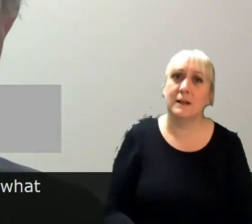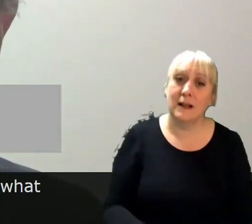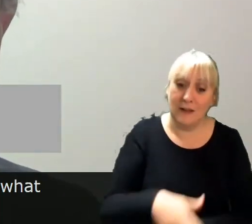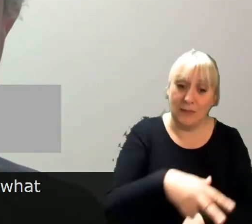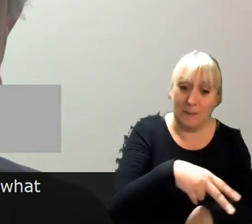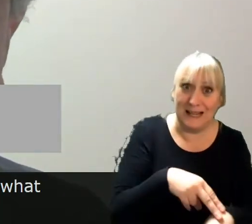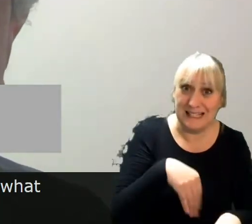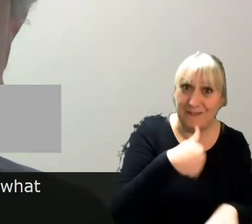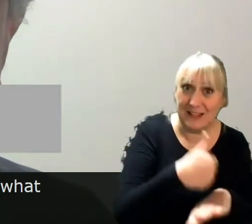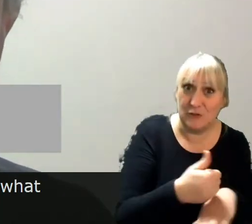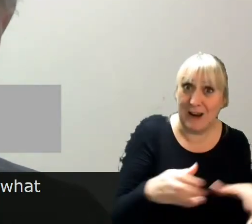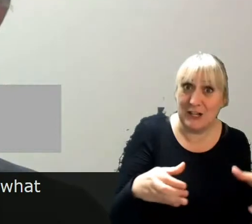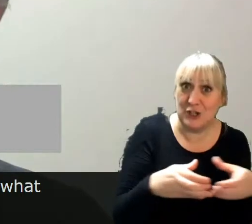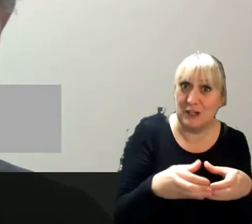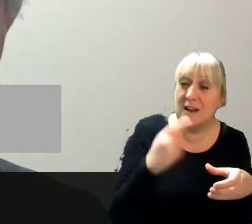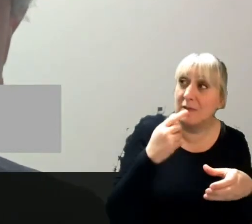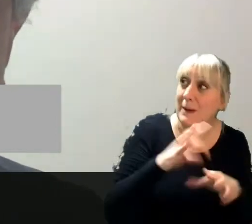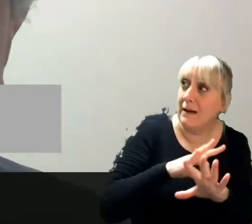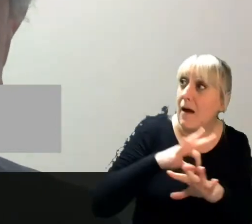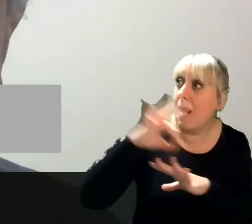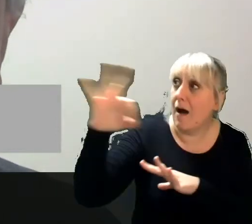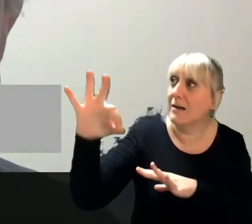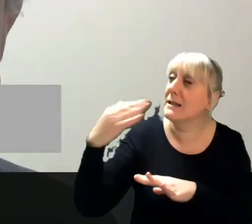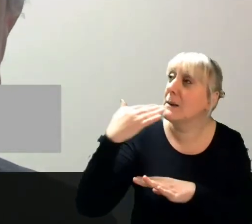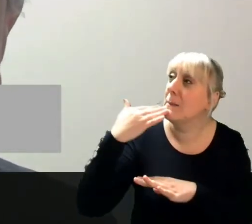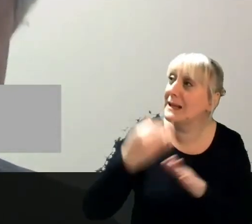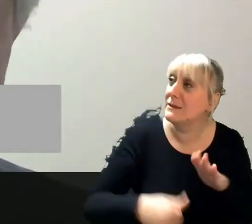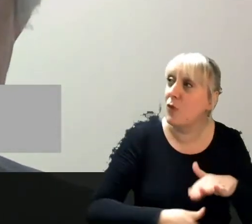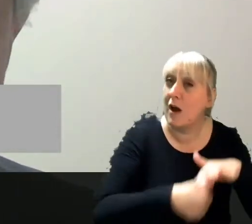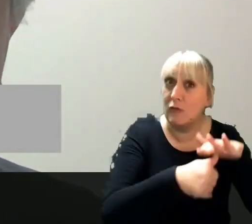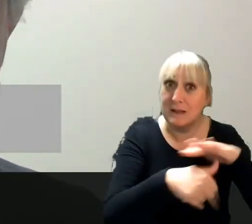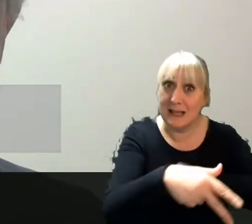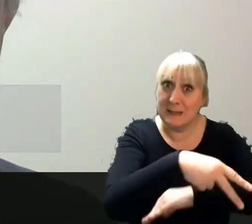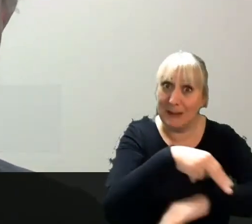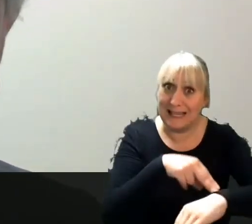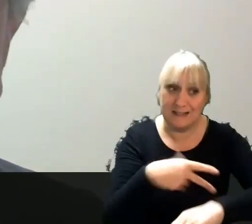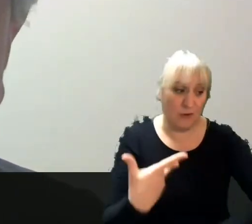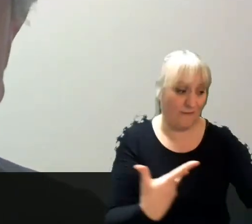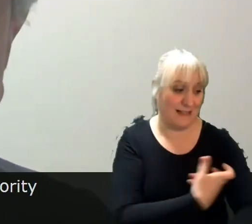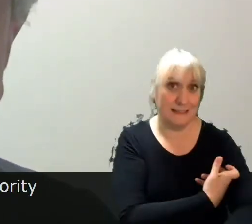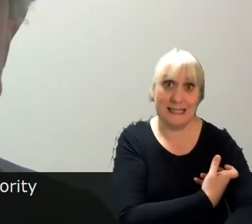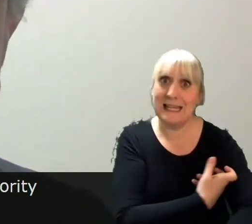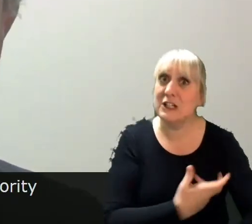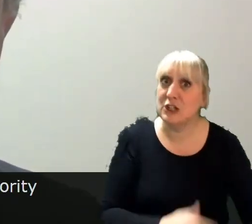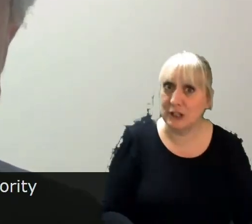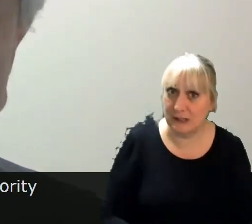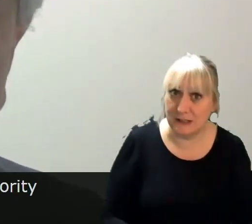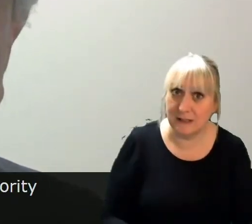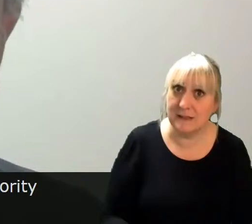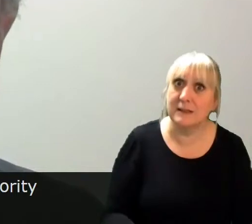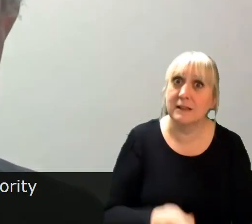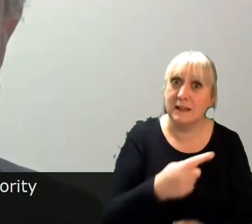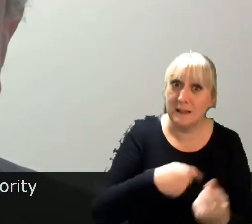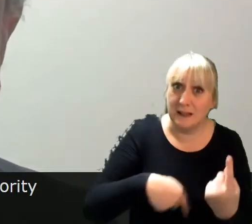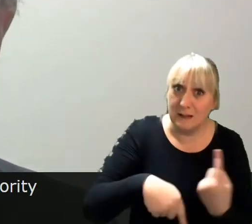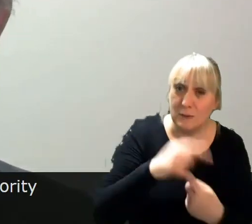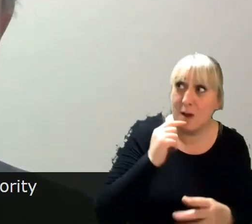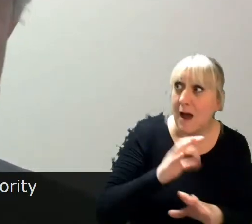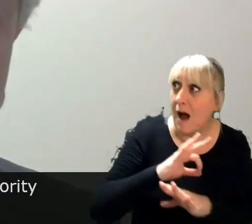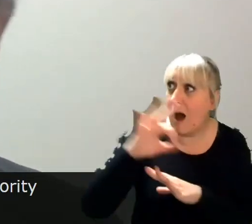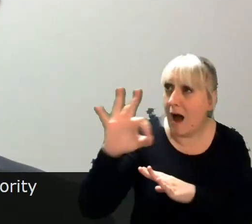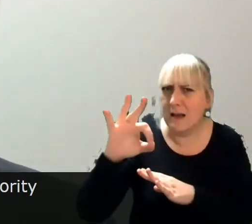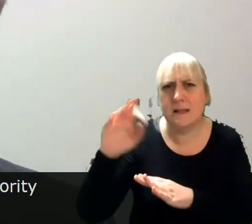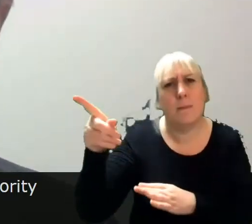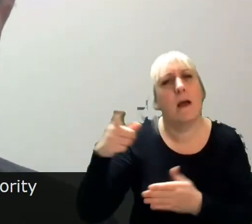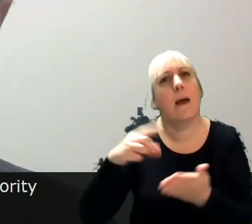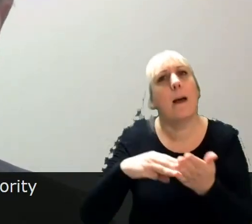some priority for vaccinations, backed up by the London Assembly's Police and Crime Committee on an all-party basis. On Monday, what does Matt Hancock say? No,